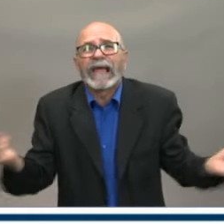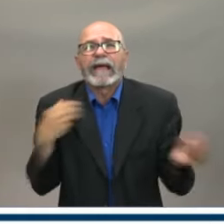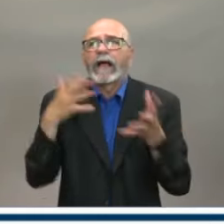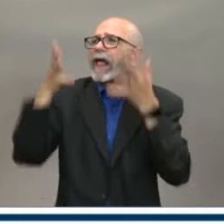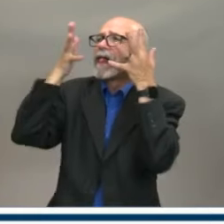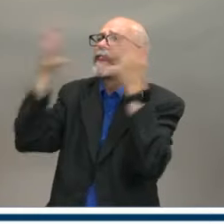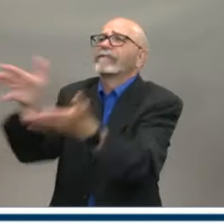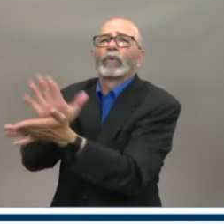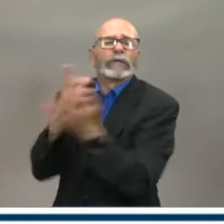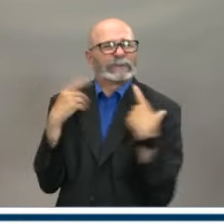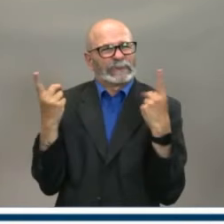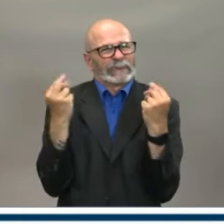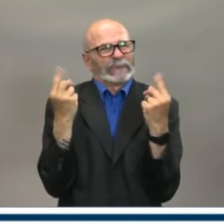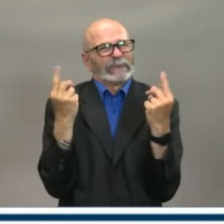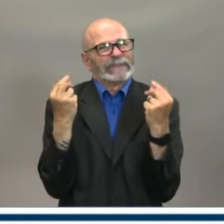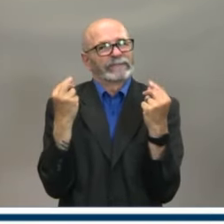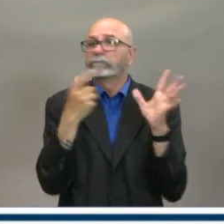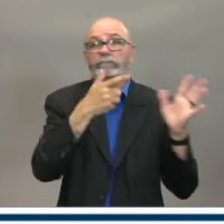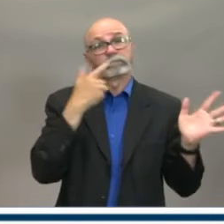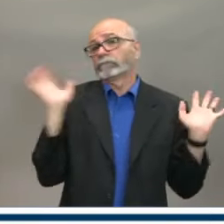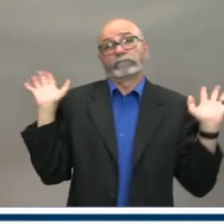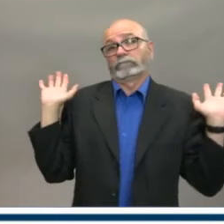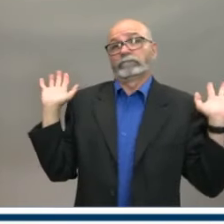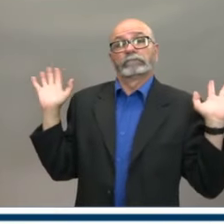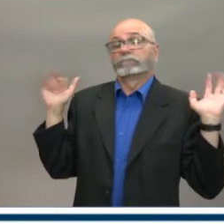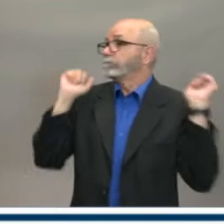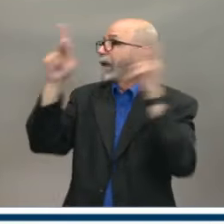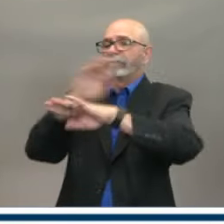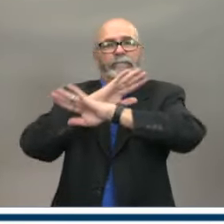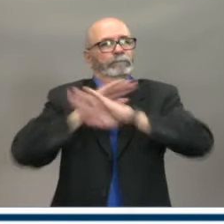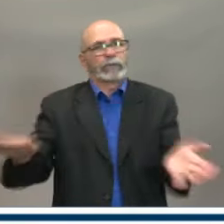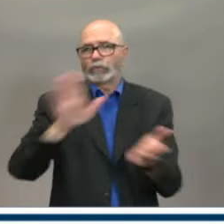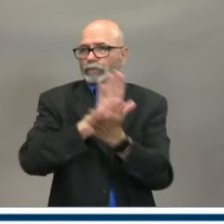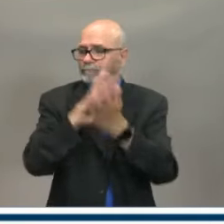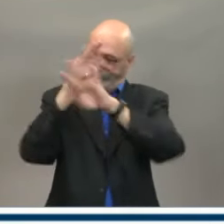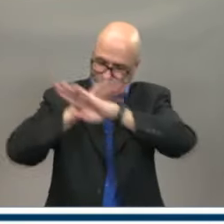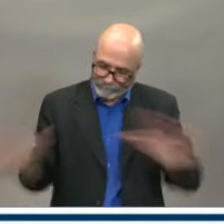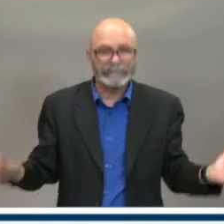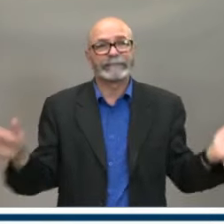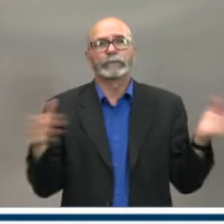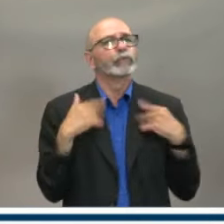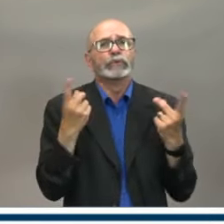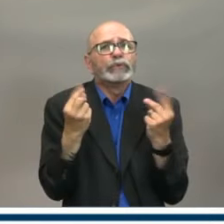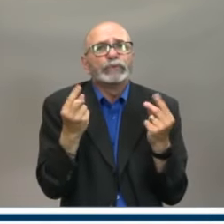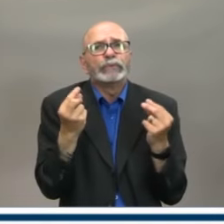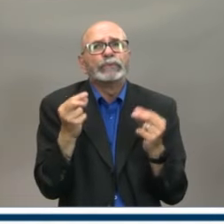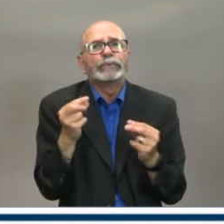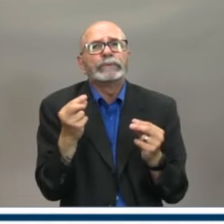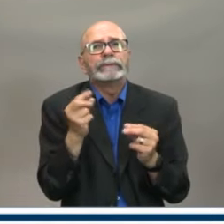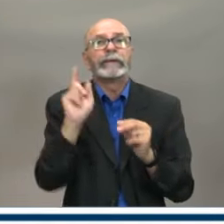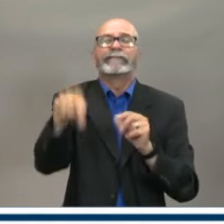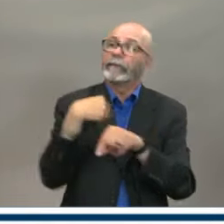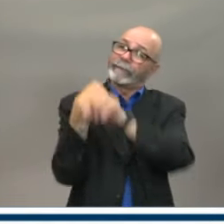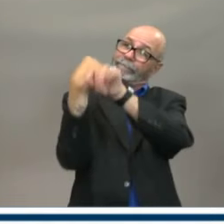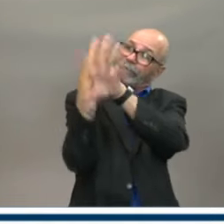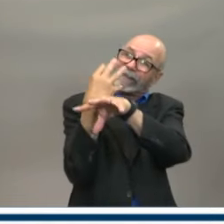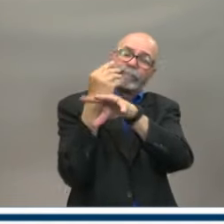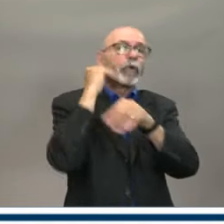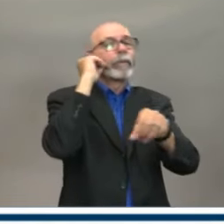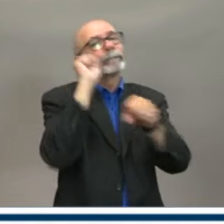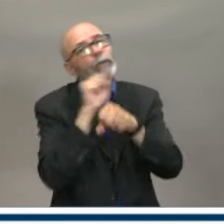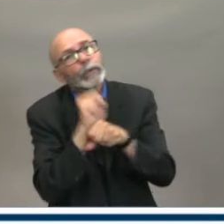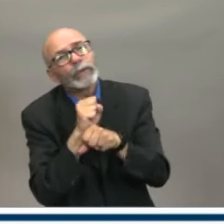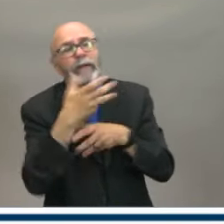that the school year will end on June the 5th, but it will be virtual learning up until then. Beginning the week of